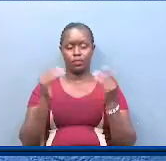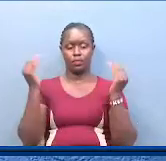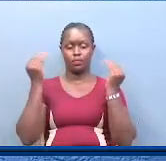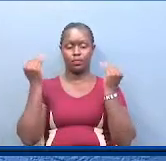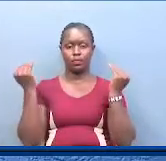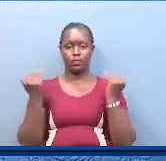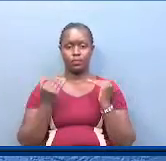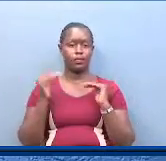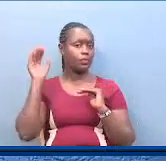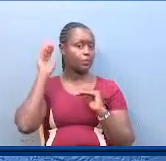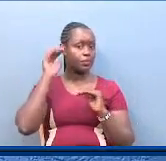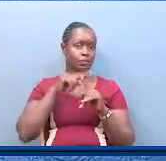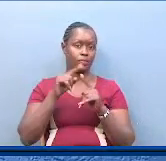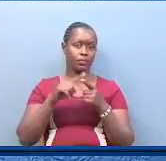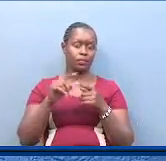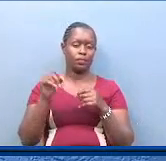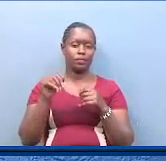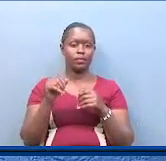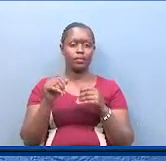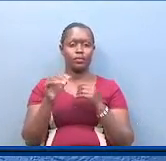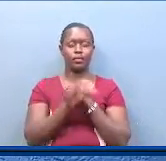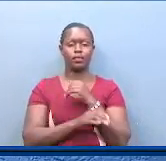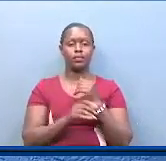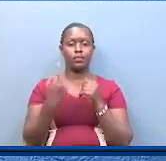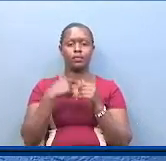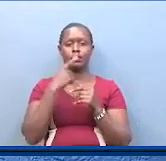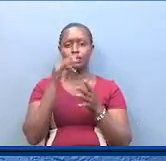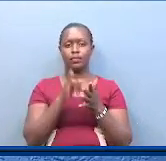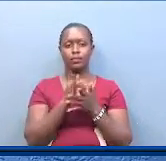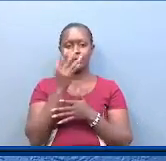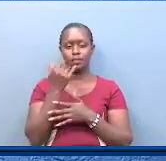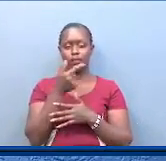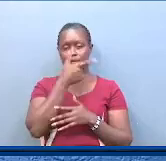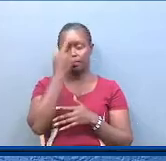hearing on state capture. Why are we saying that? Because,